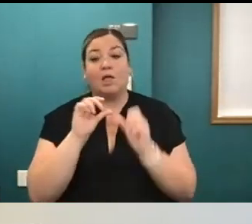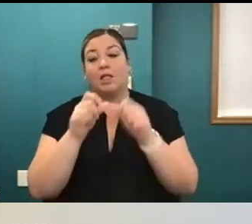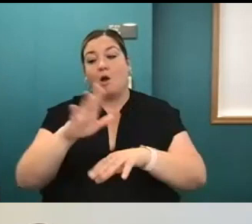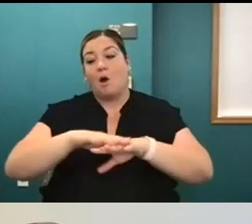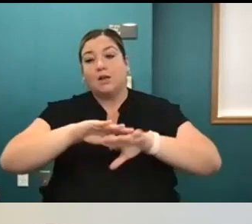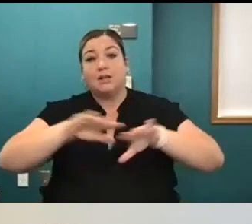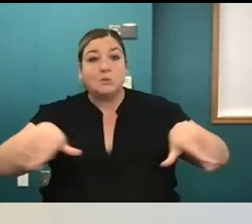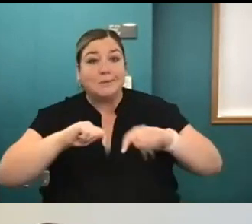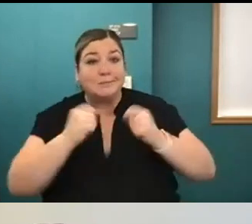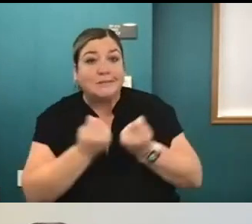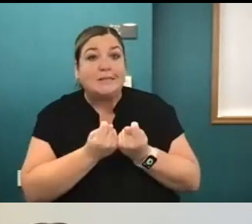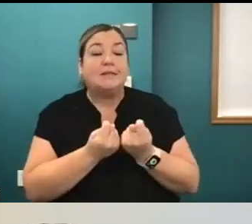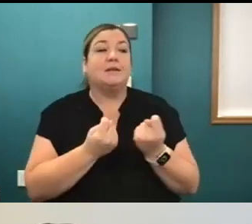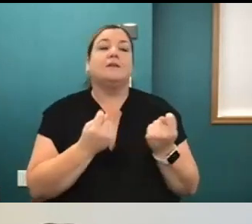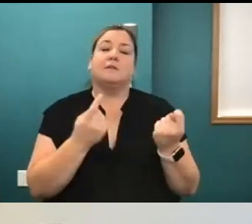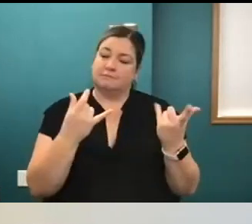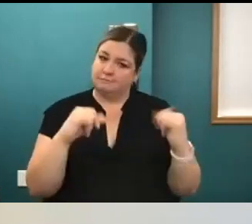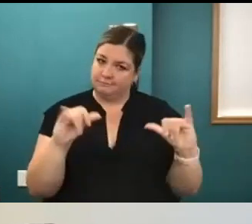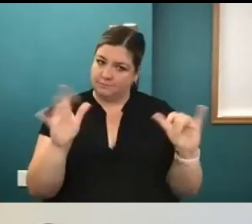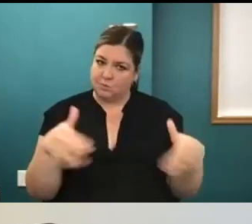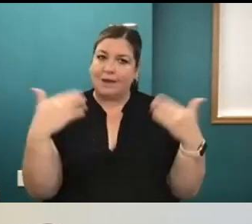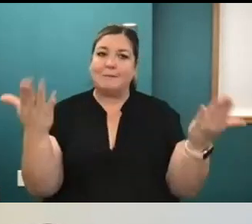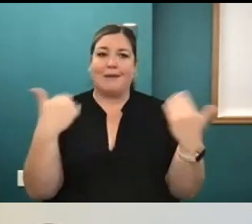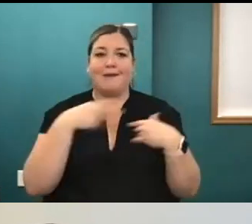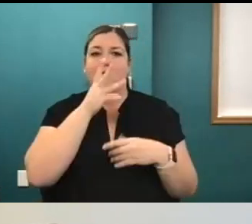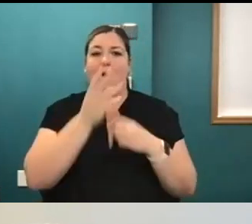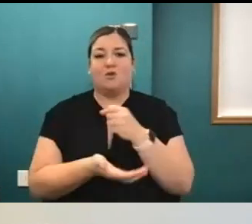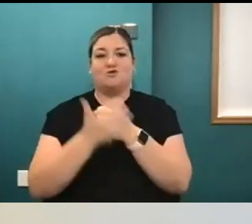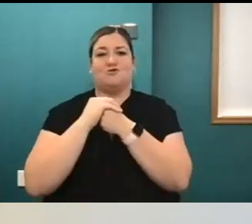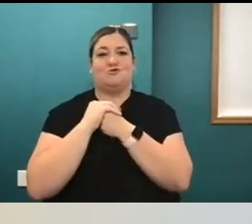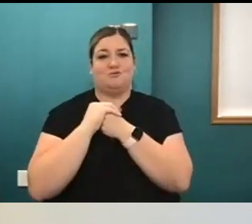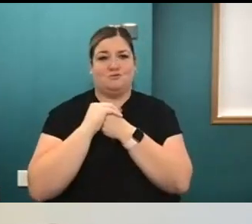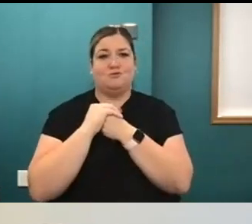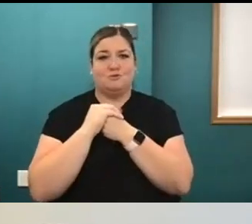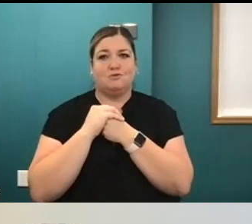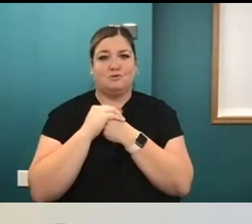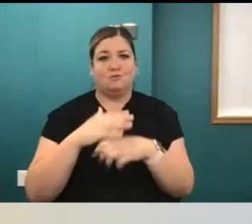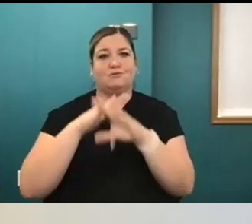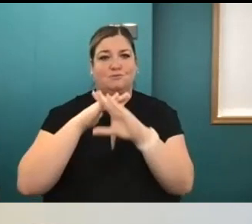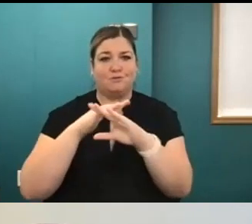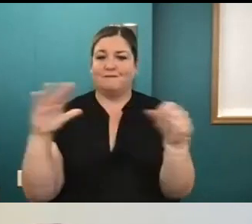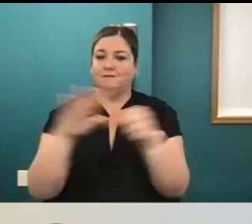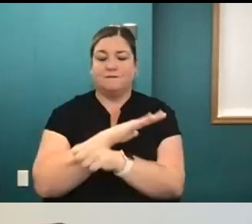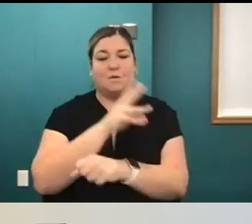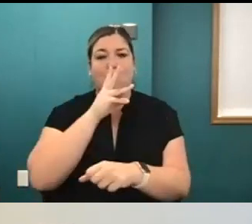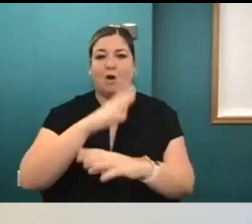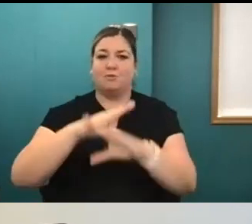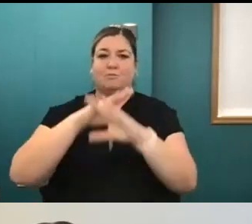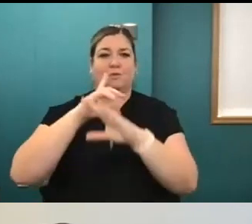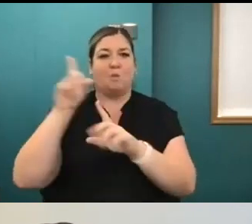like that, we still recommend that they put the waterwear on so that it is fully waterproof for a longer period